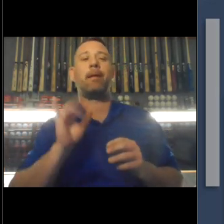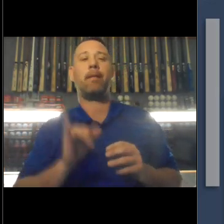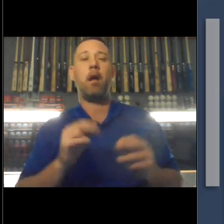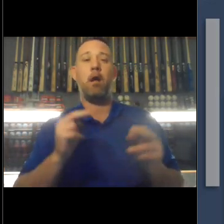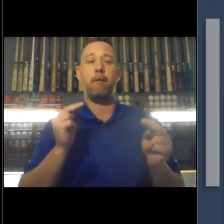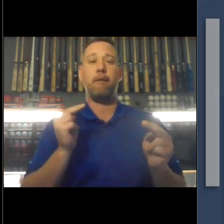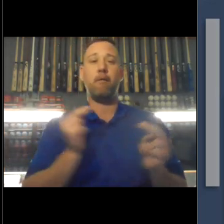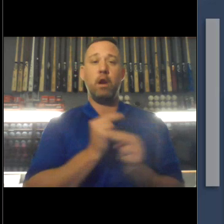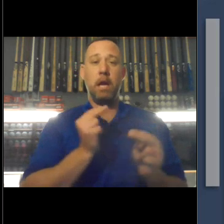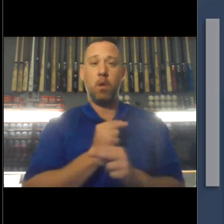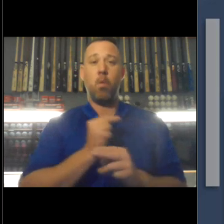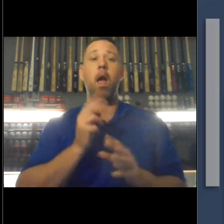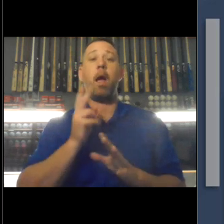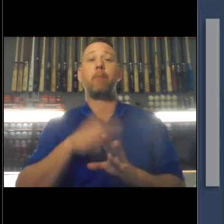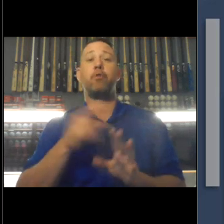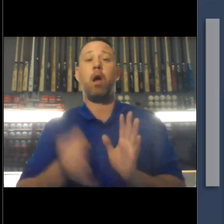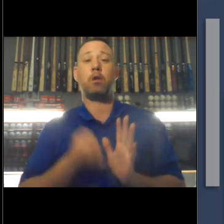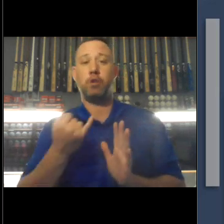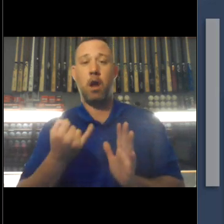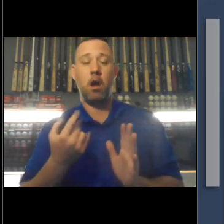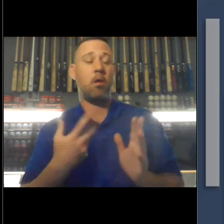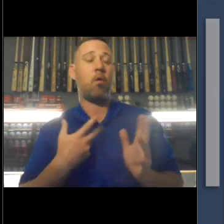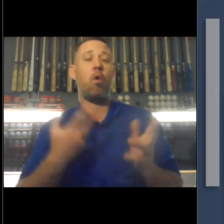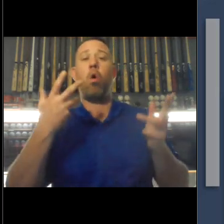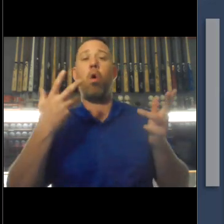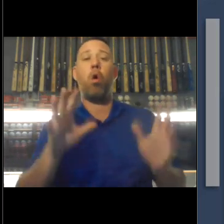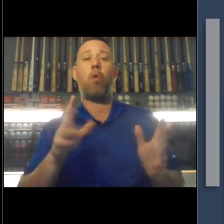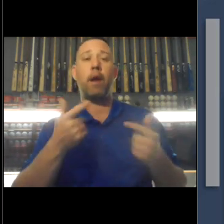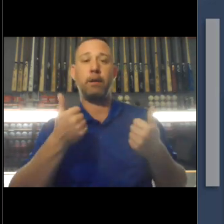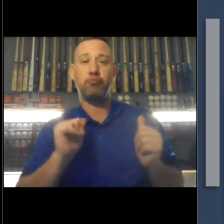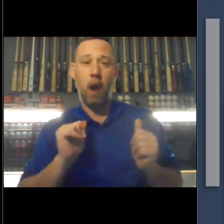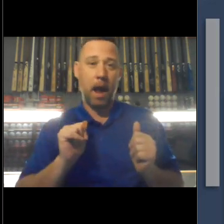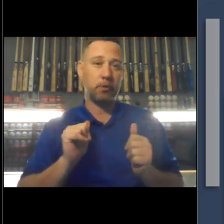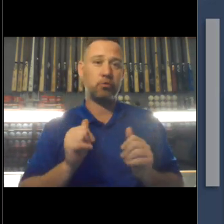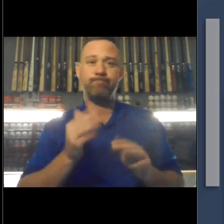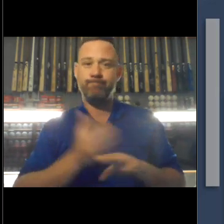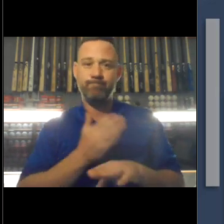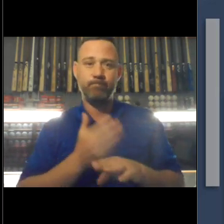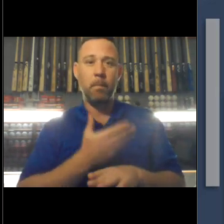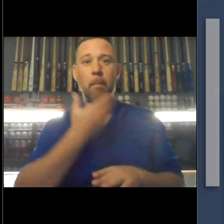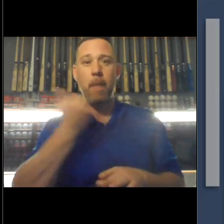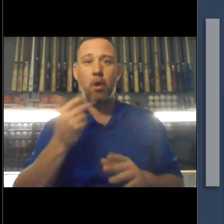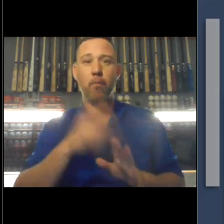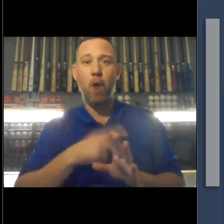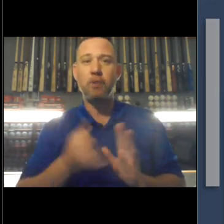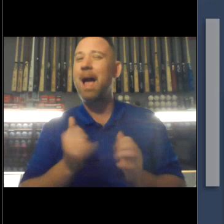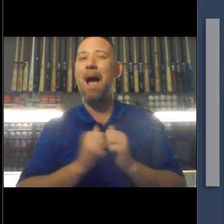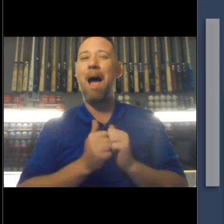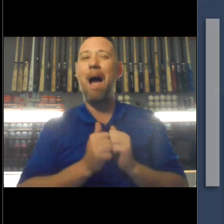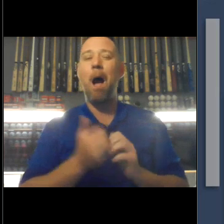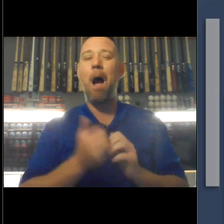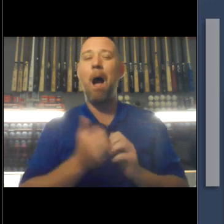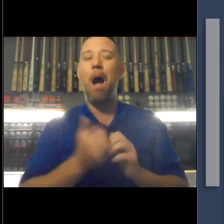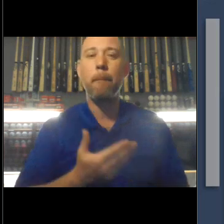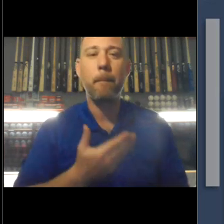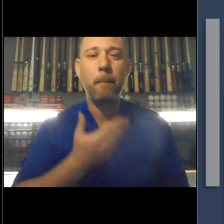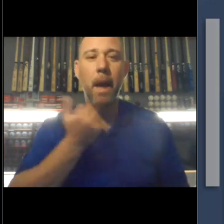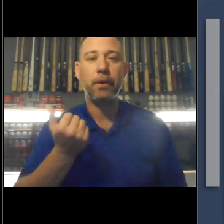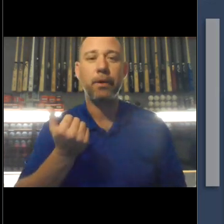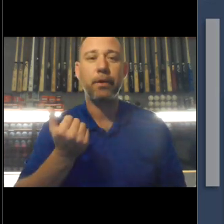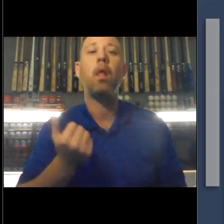project that we're already trying to, make a better project? How can we make it even better? Well, the trucking industry is